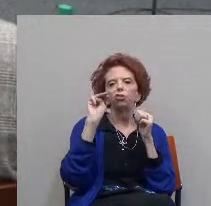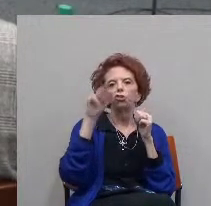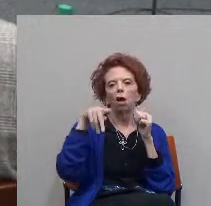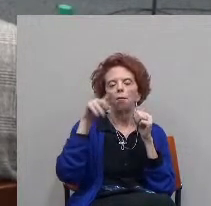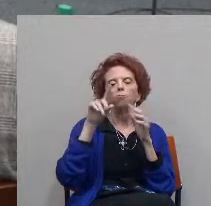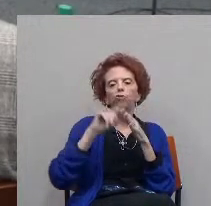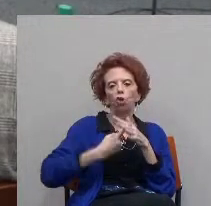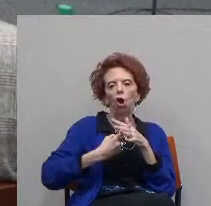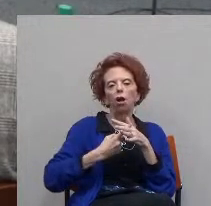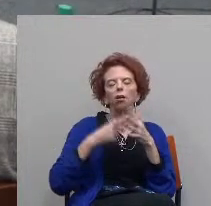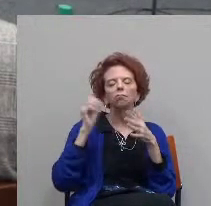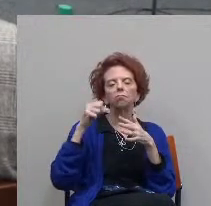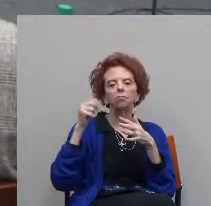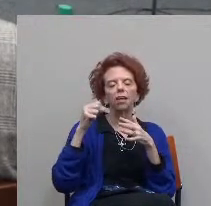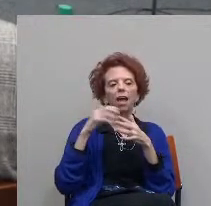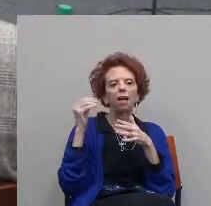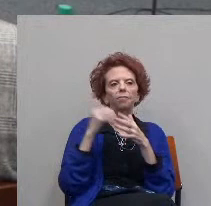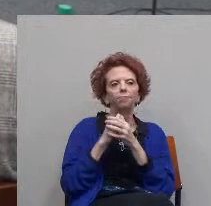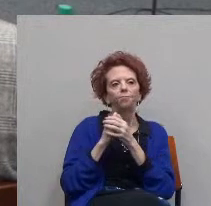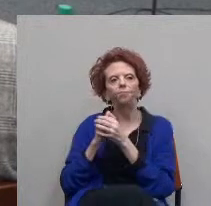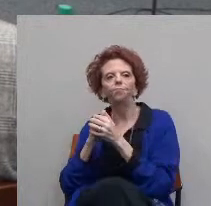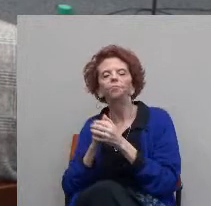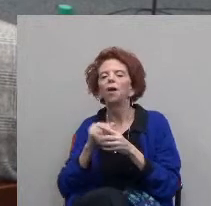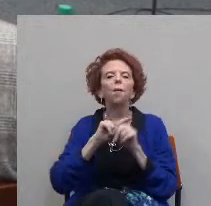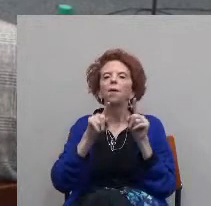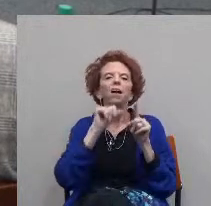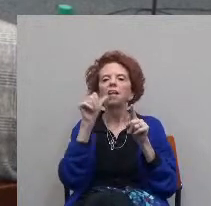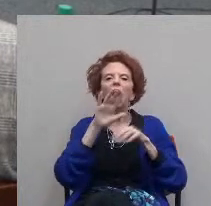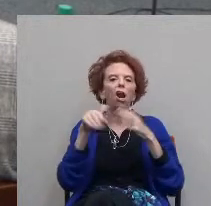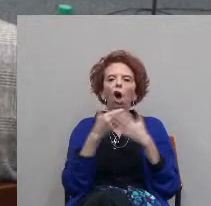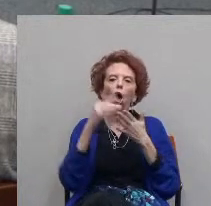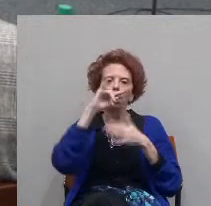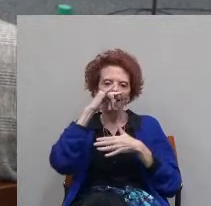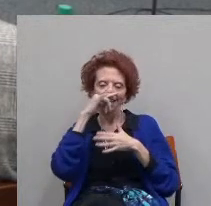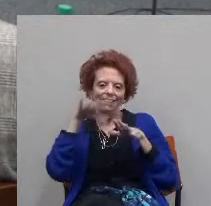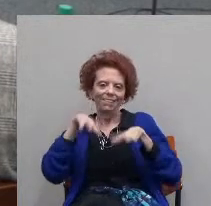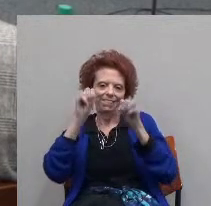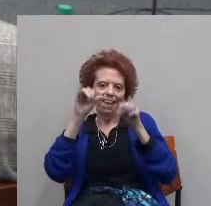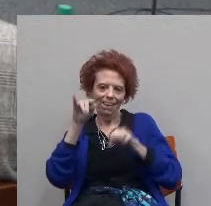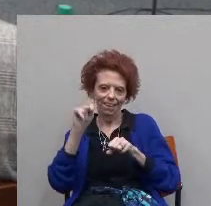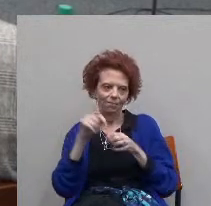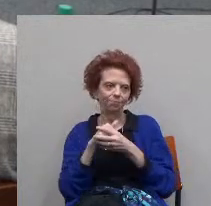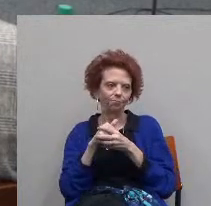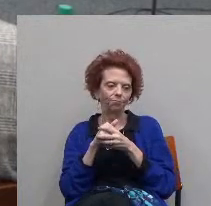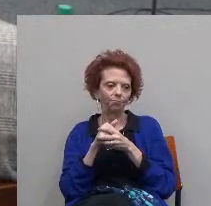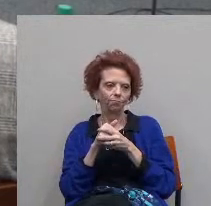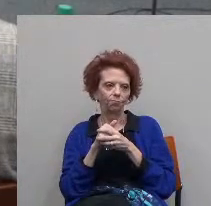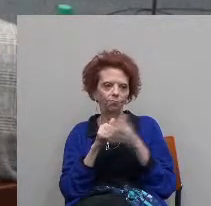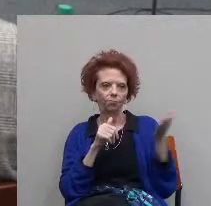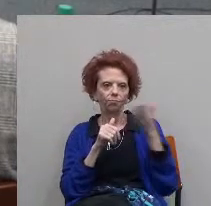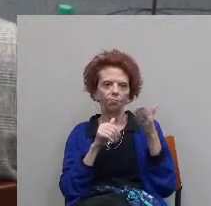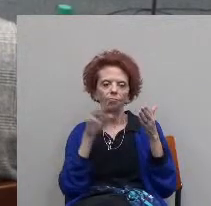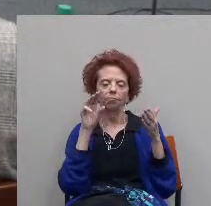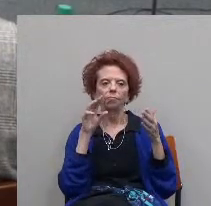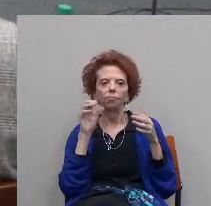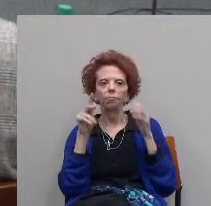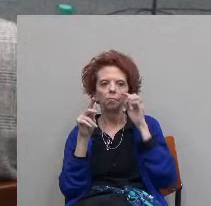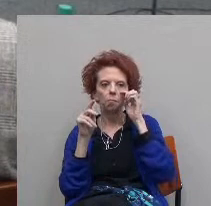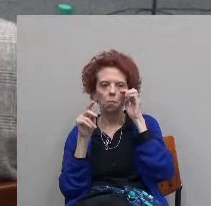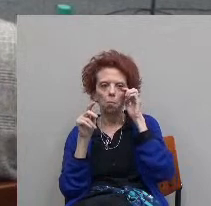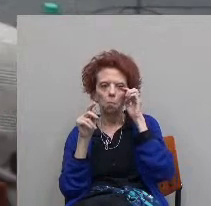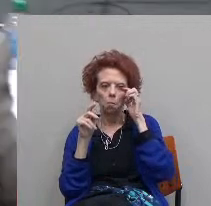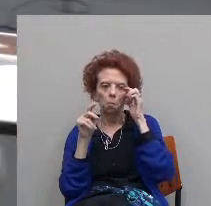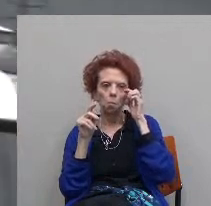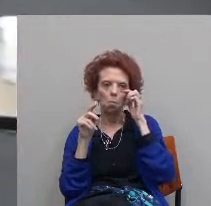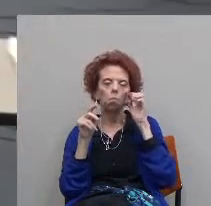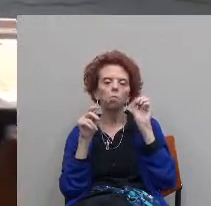jumpstart pathway, Okay. but That it's might not be what I'm every kid, not every kid takes that course. Okay. All right, Dr. Davis. Oh, I'm sorry, Mr. Morris. Just close out